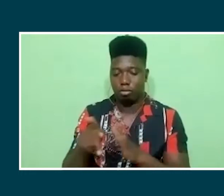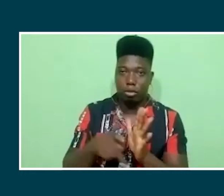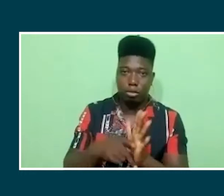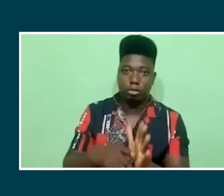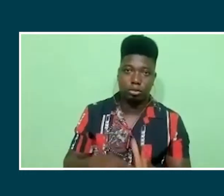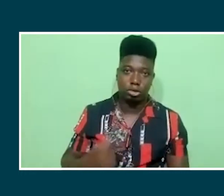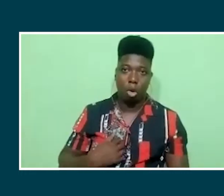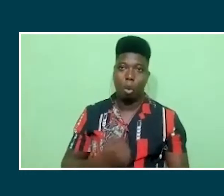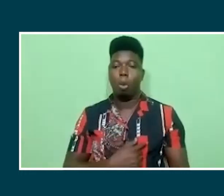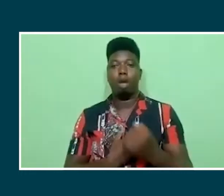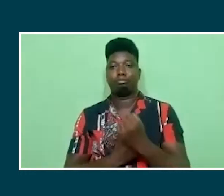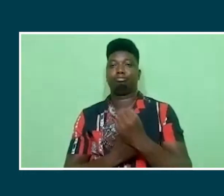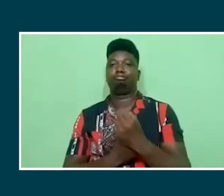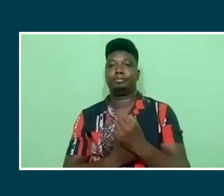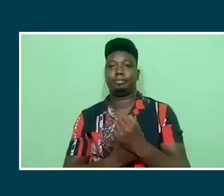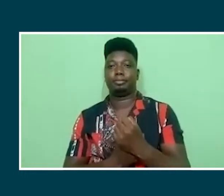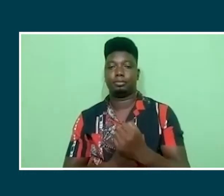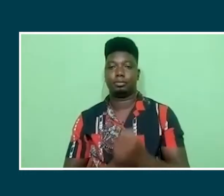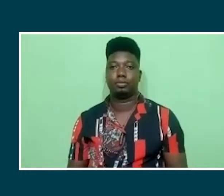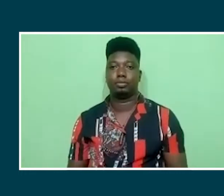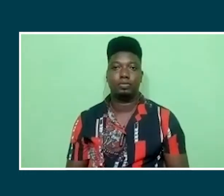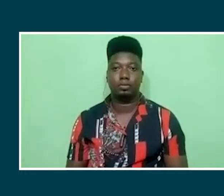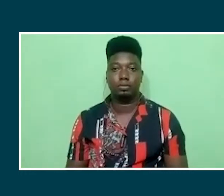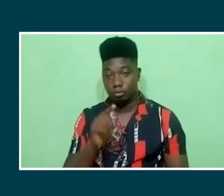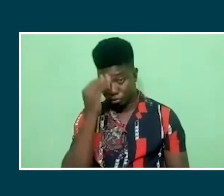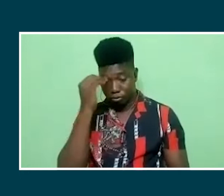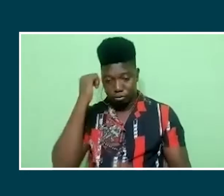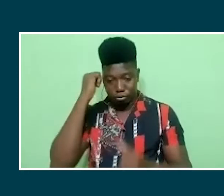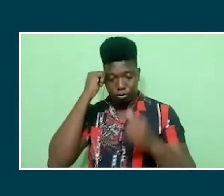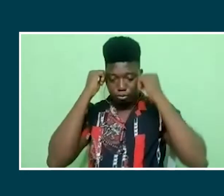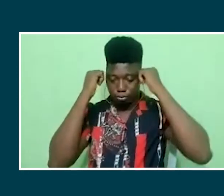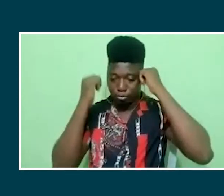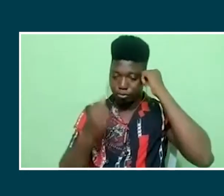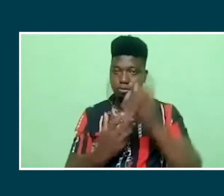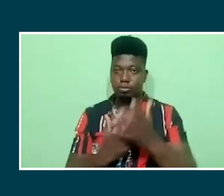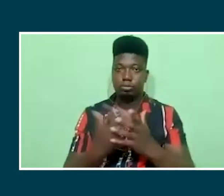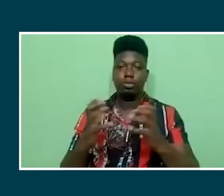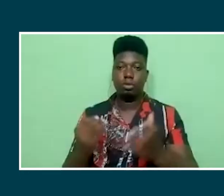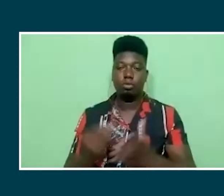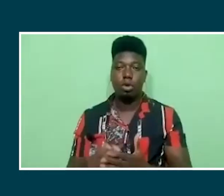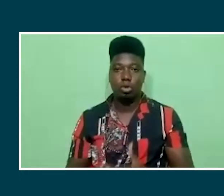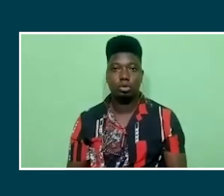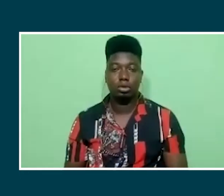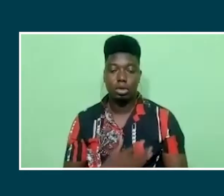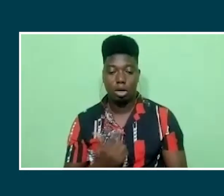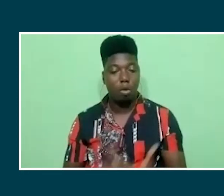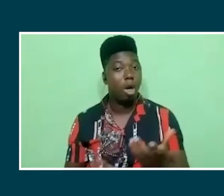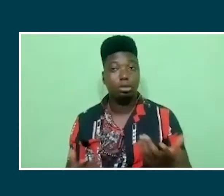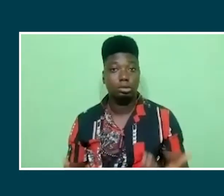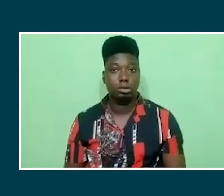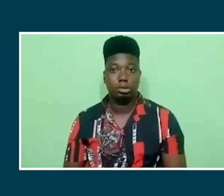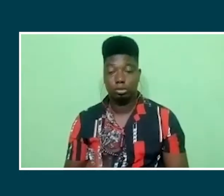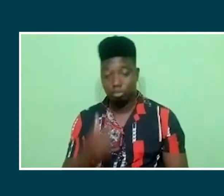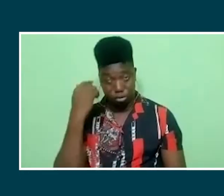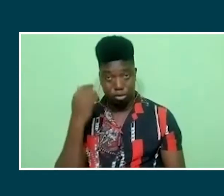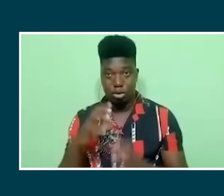not that feeds into this stuff? How are we voting, spending our money, using our influence and whatnot? Because a lot of it's bigger